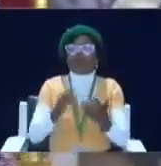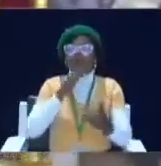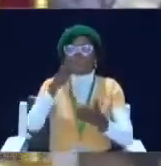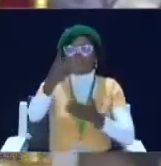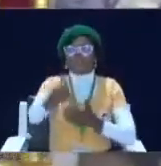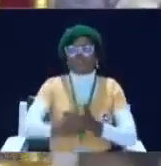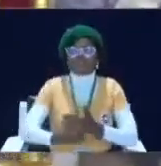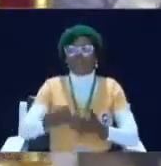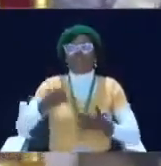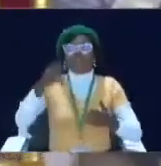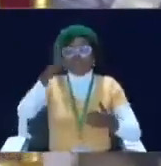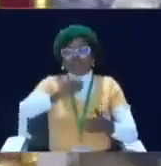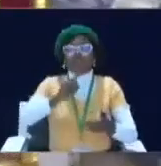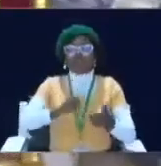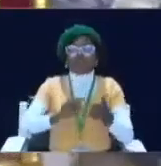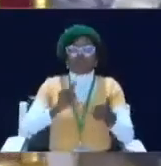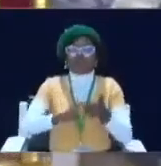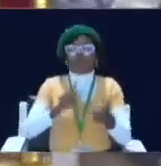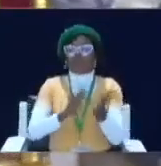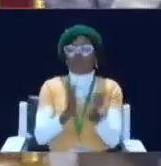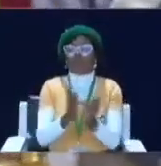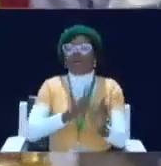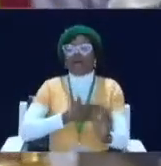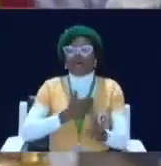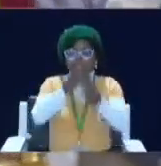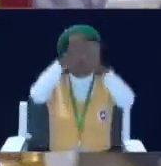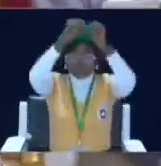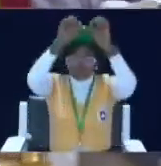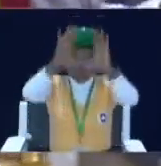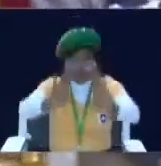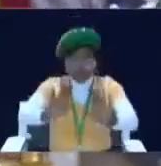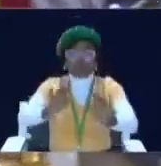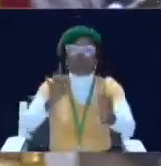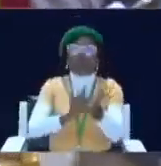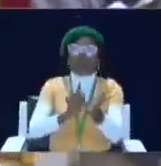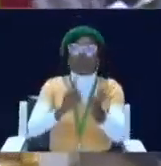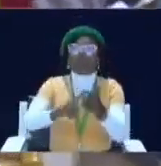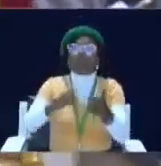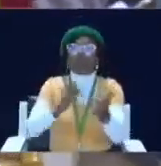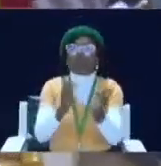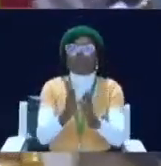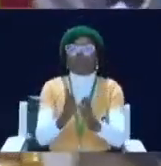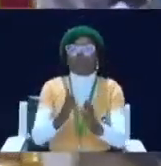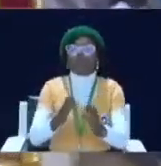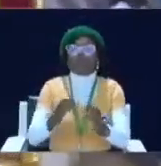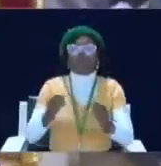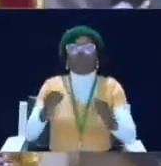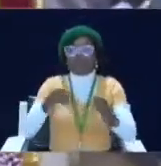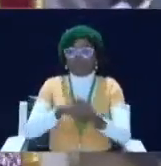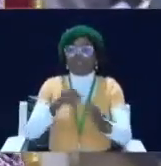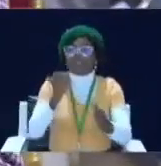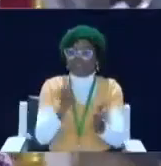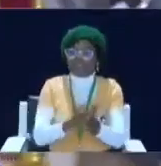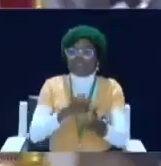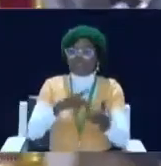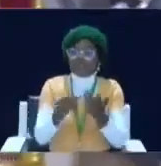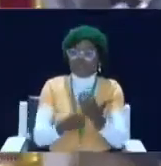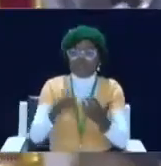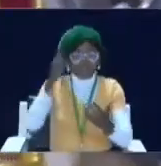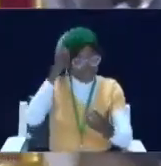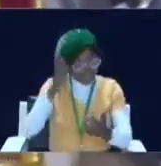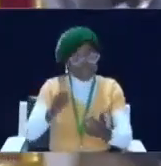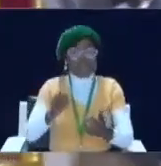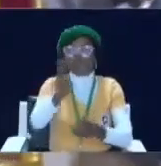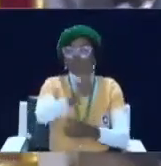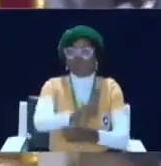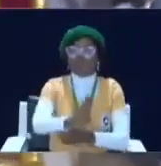him to Jesus, and he gave his life to Jesus. In the course of that, he spent about